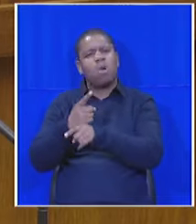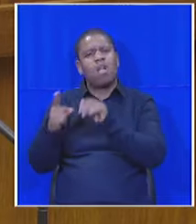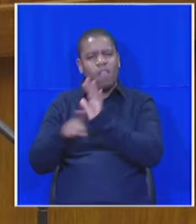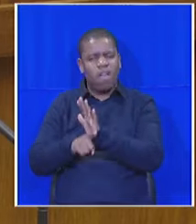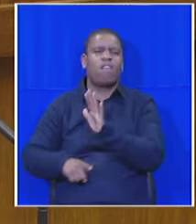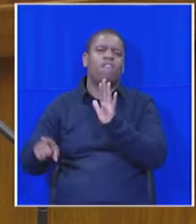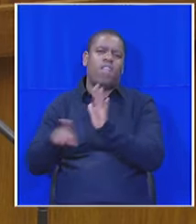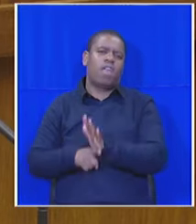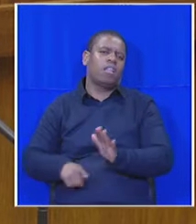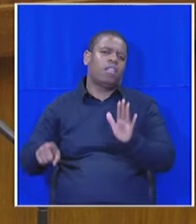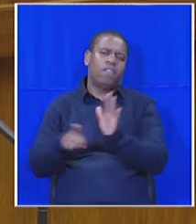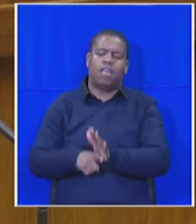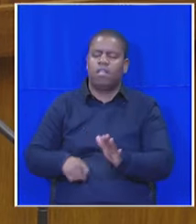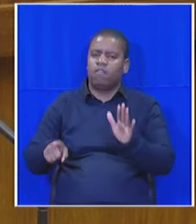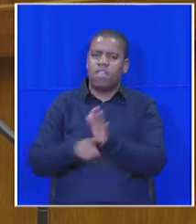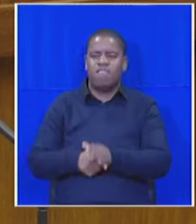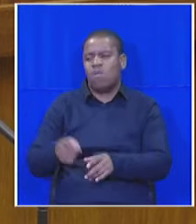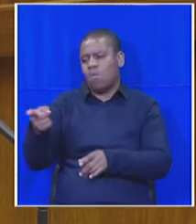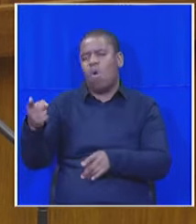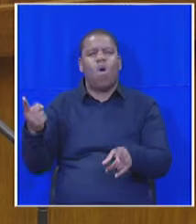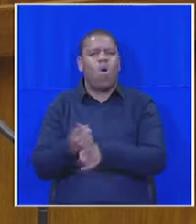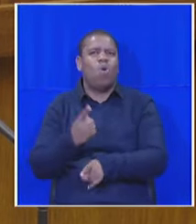I think it's about time. Aye.